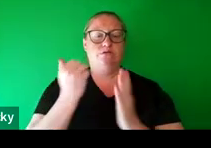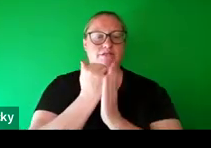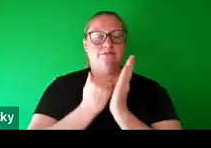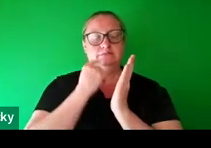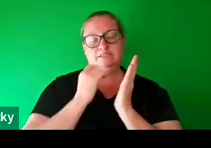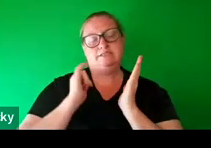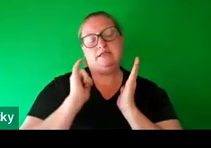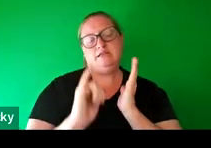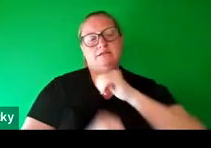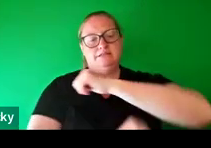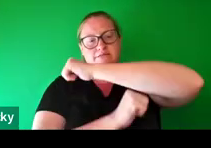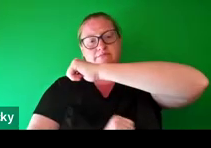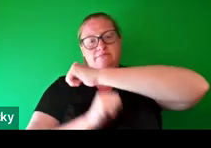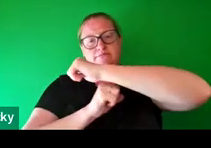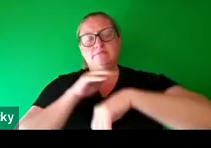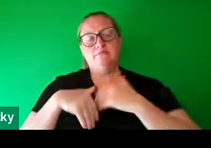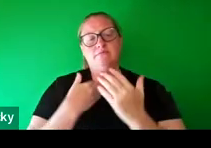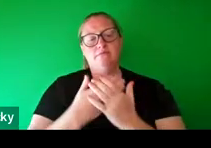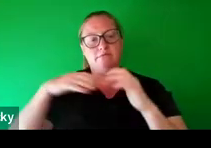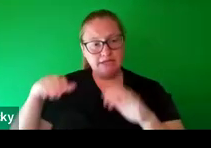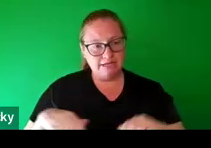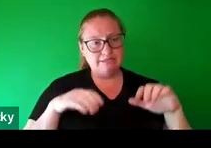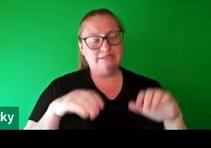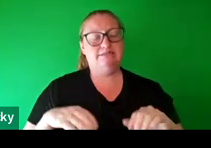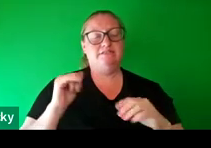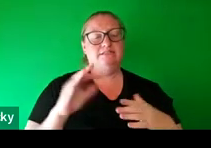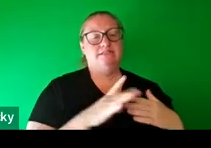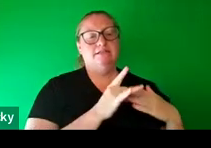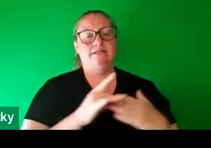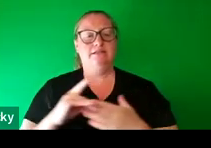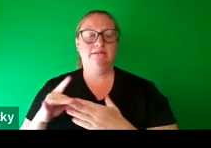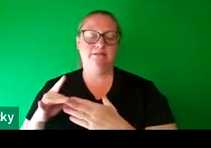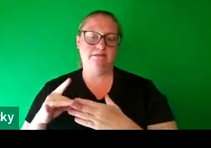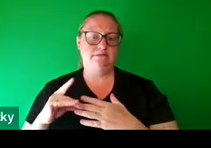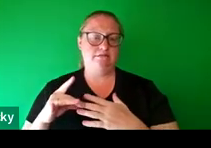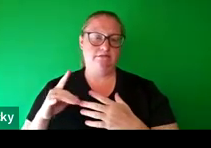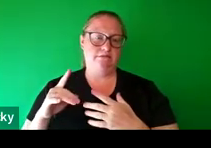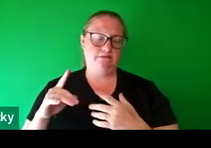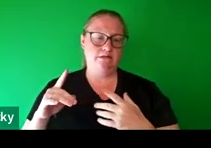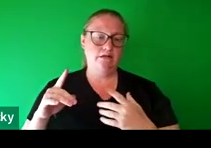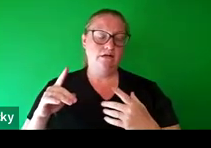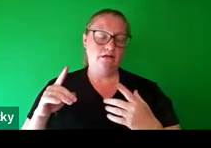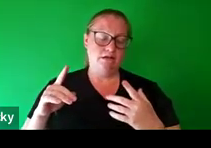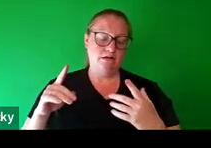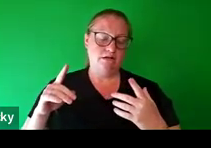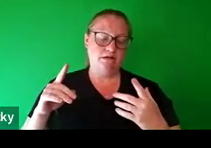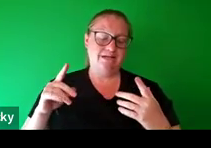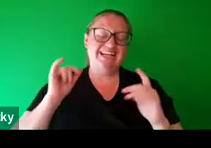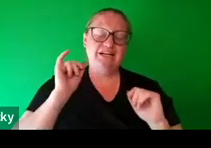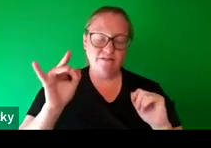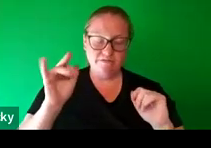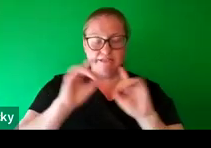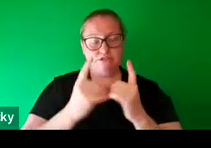backbone of all of the activities that lead up in section 2, if the district decides to do any reduction in force